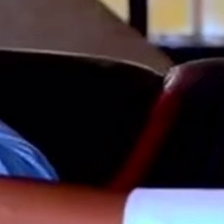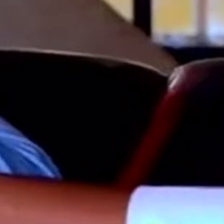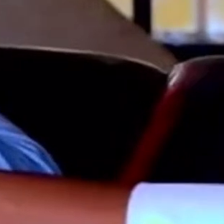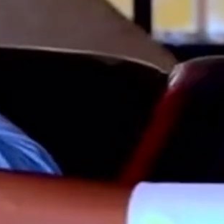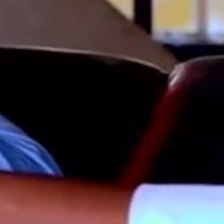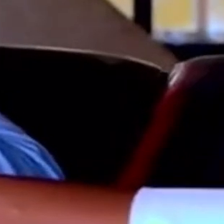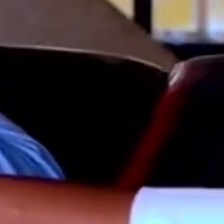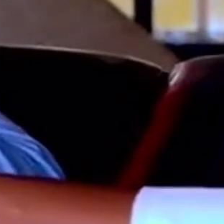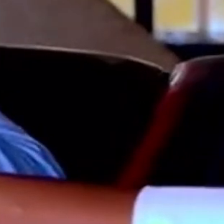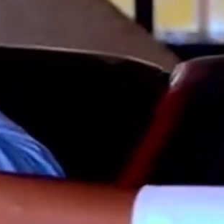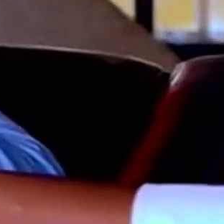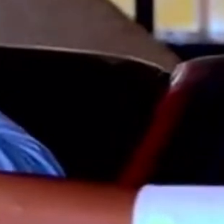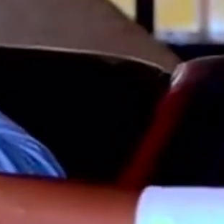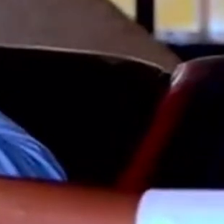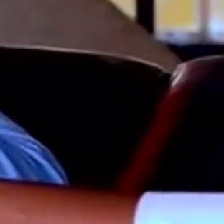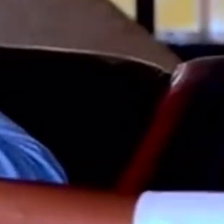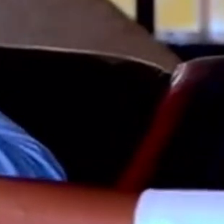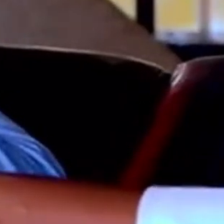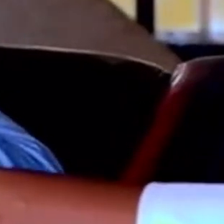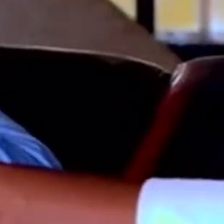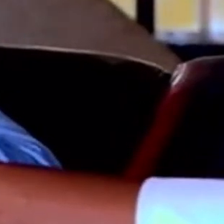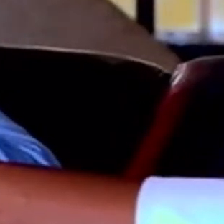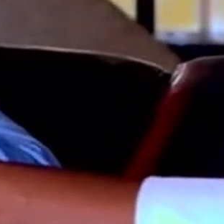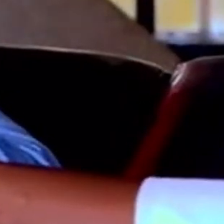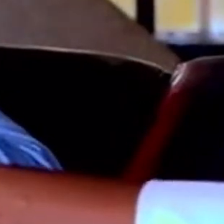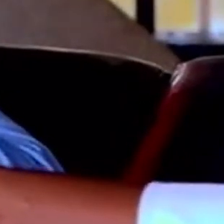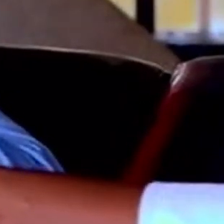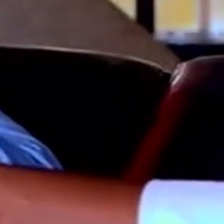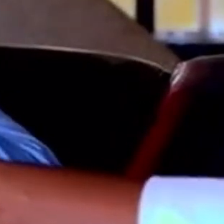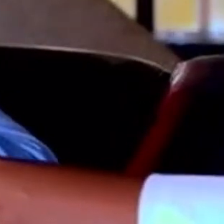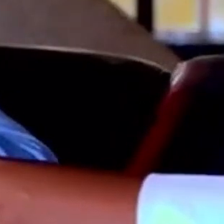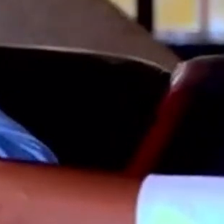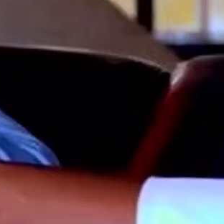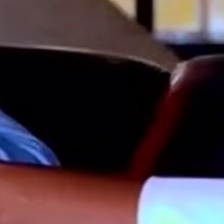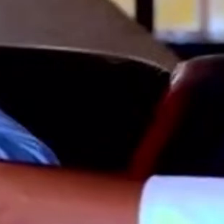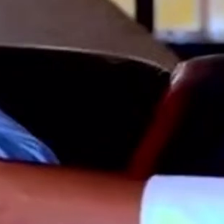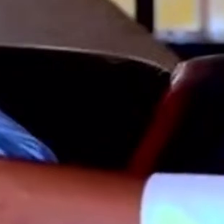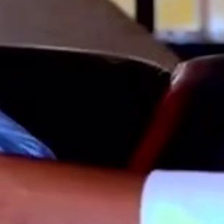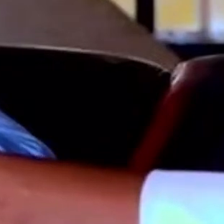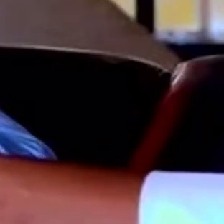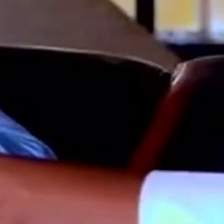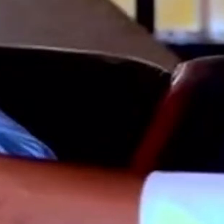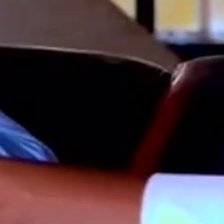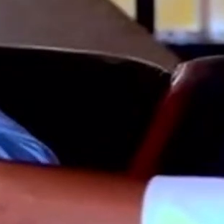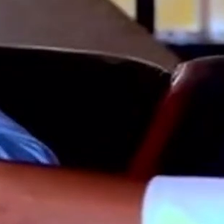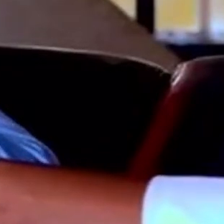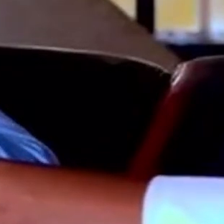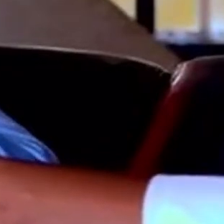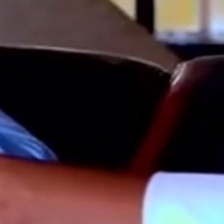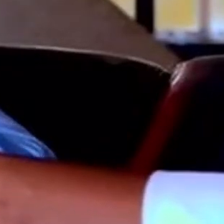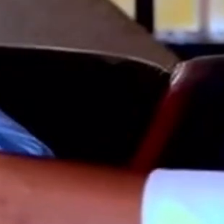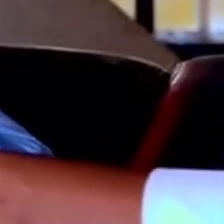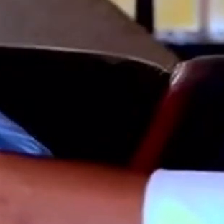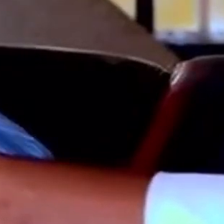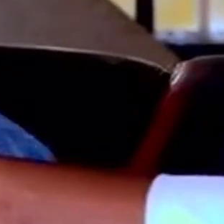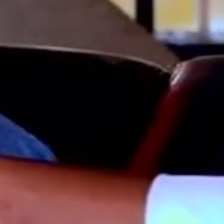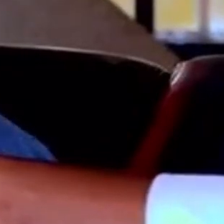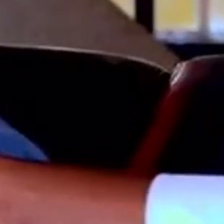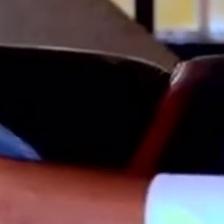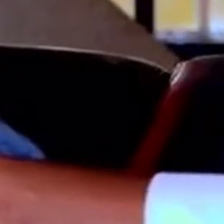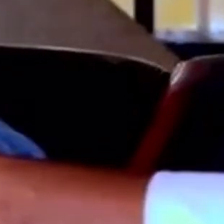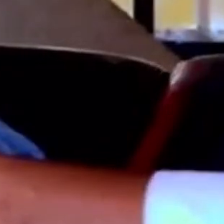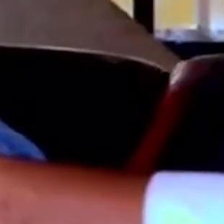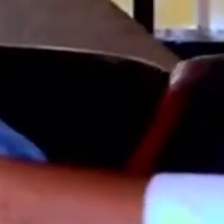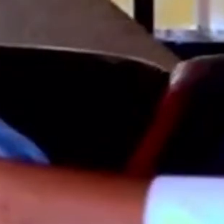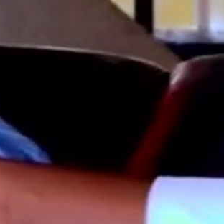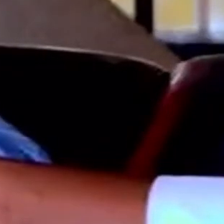as a young person that has been elected for the first time in history, elected as a member of parliament from Mpika. My